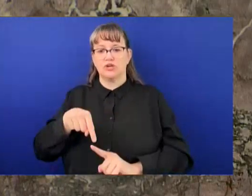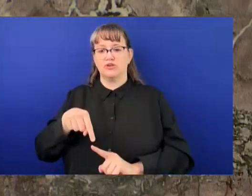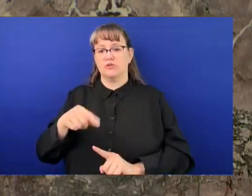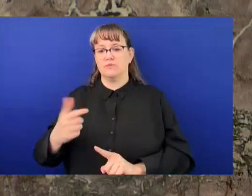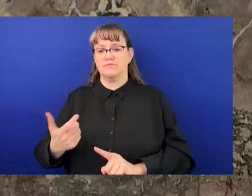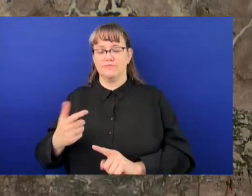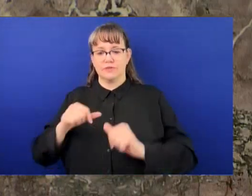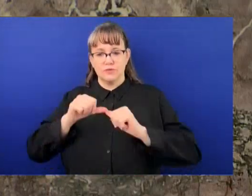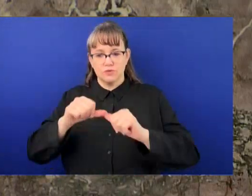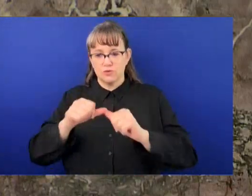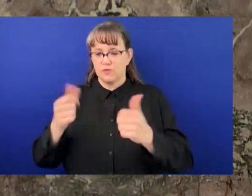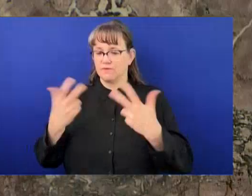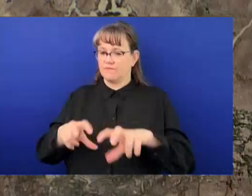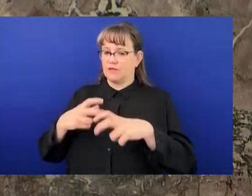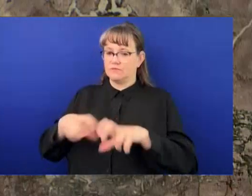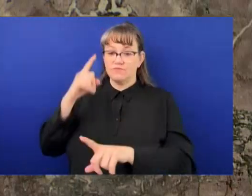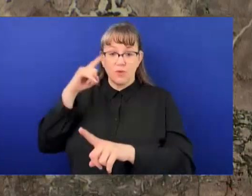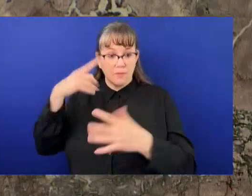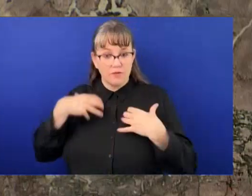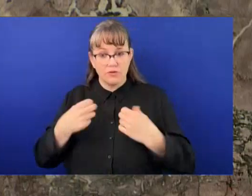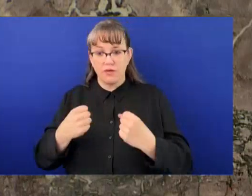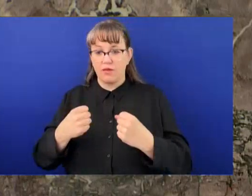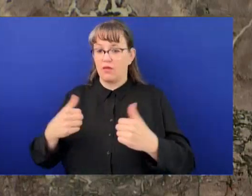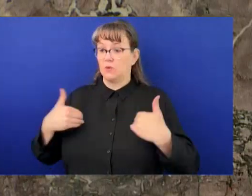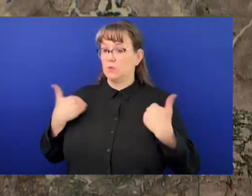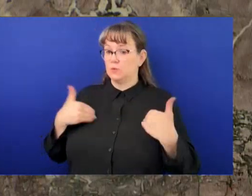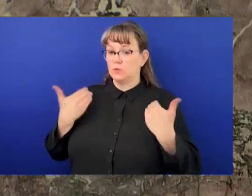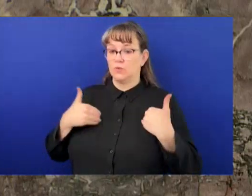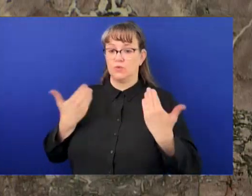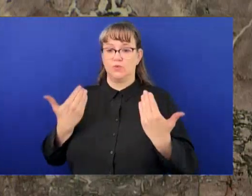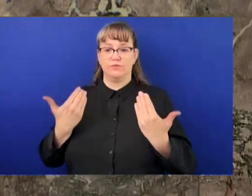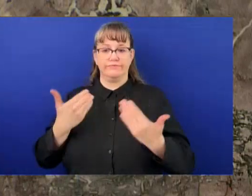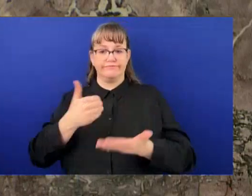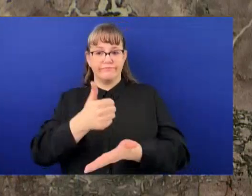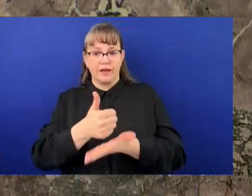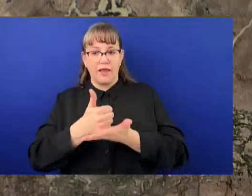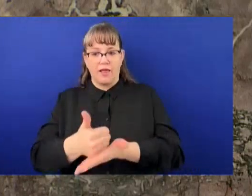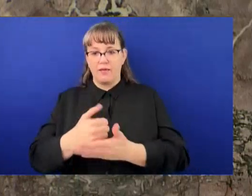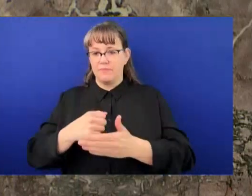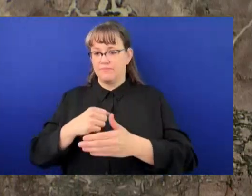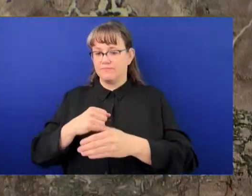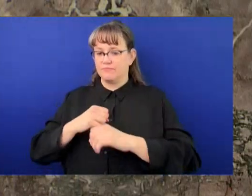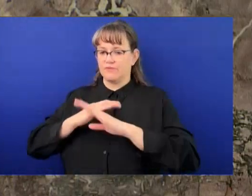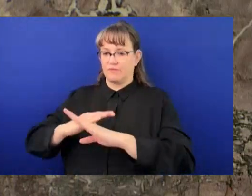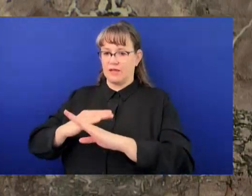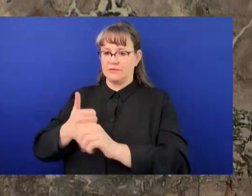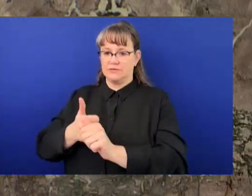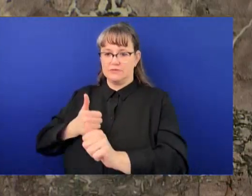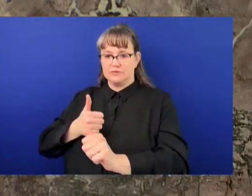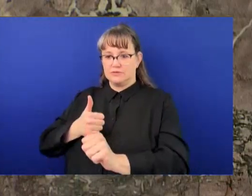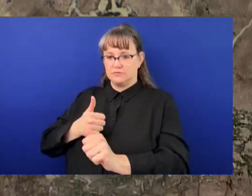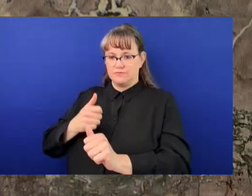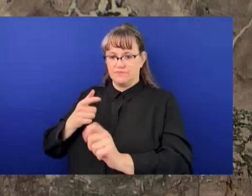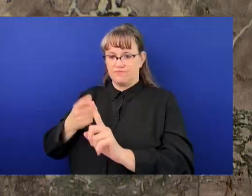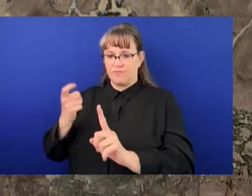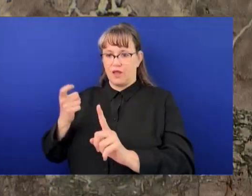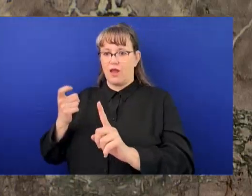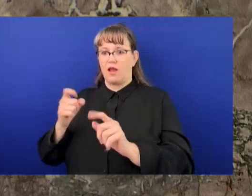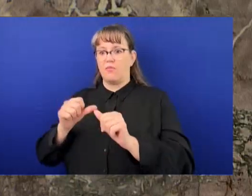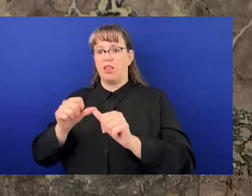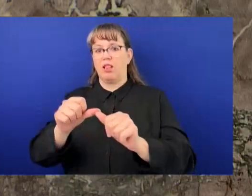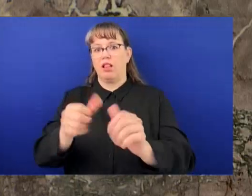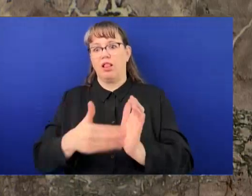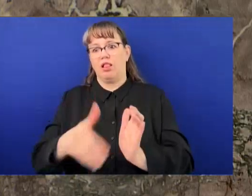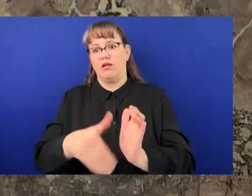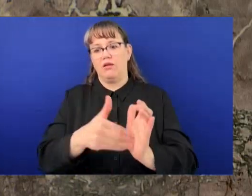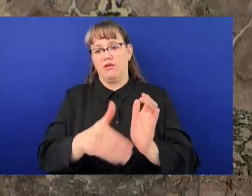for youth to help prevent these problems from beginning in the very first place. Mr. Speaker, again, there's an incredible amount of work to do, and I look forward to